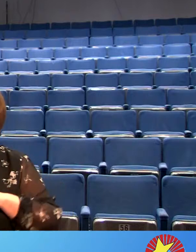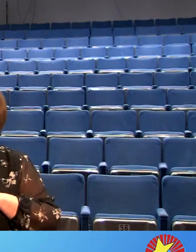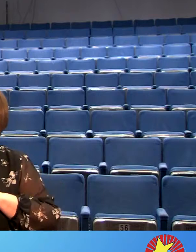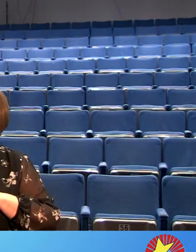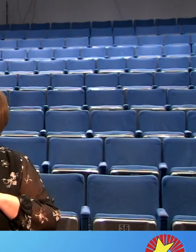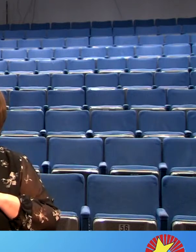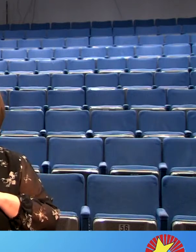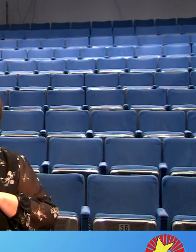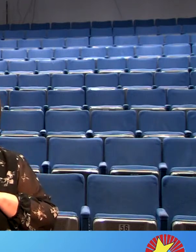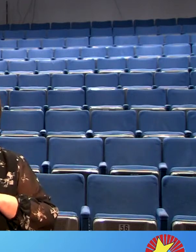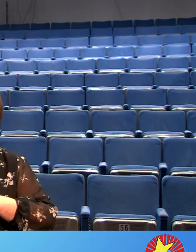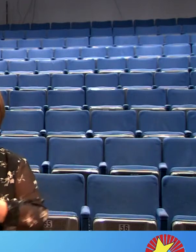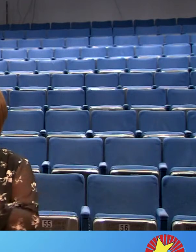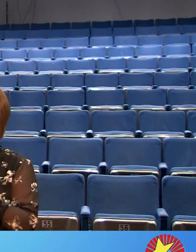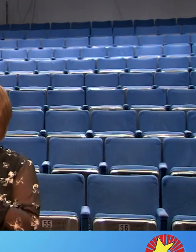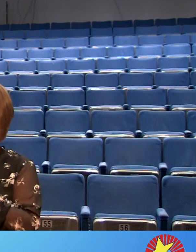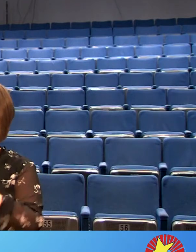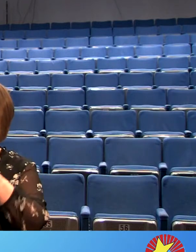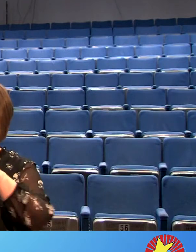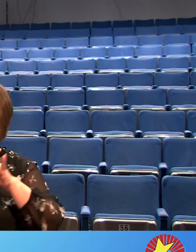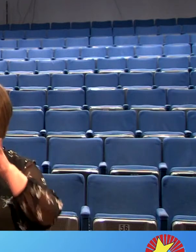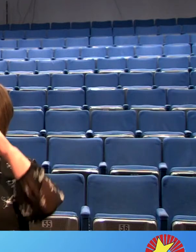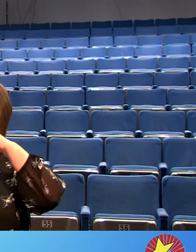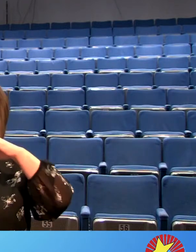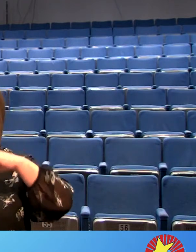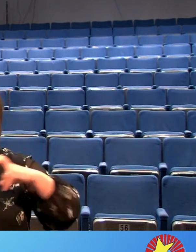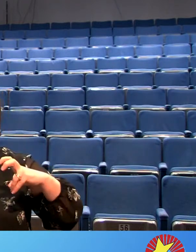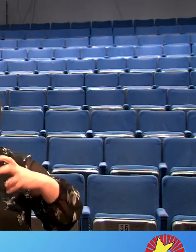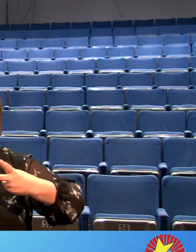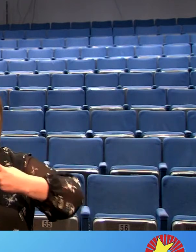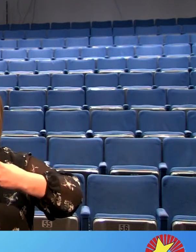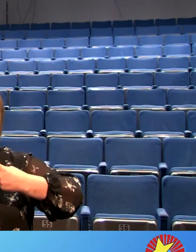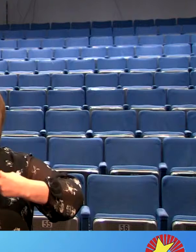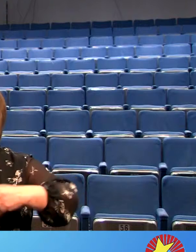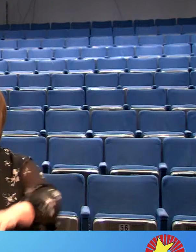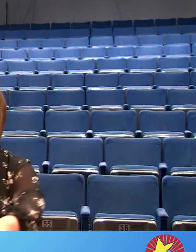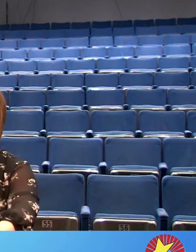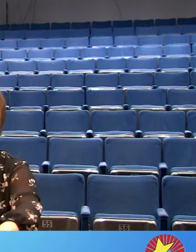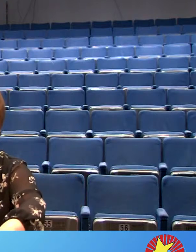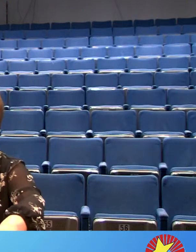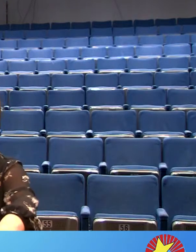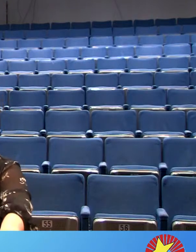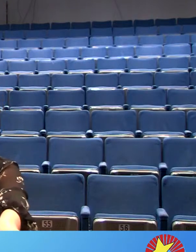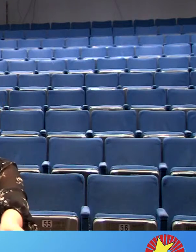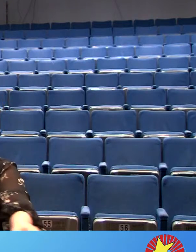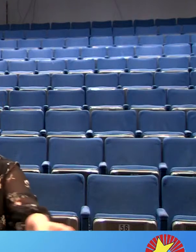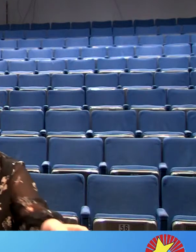AASA, the Arizona Academic Standards Assessment,